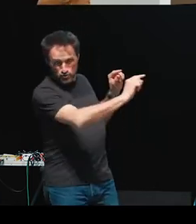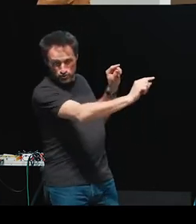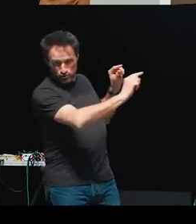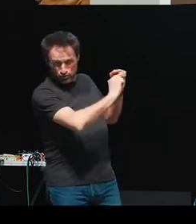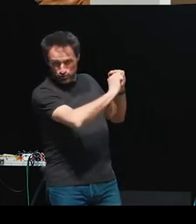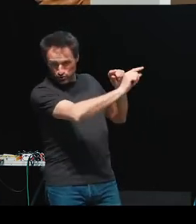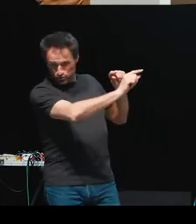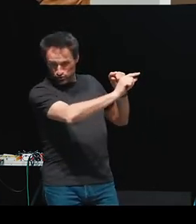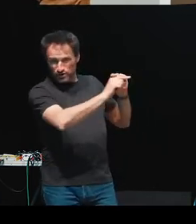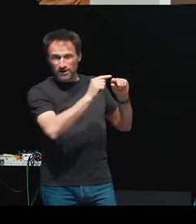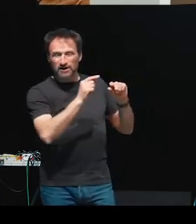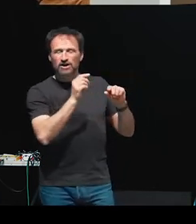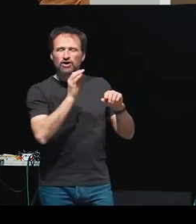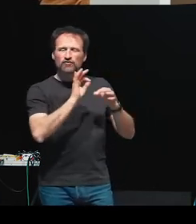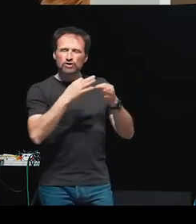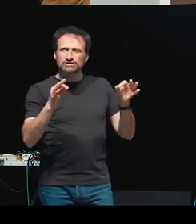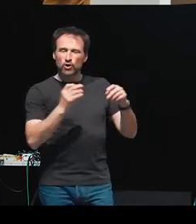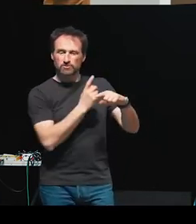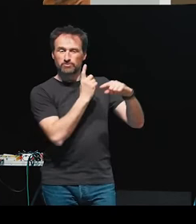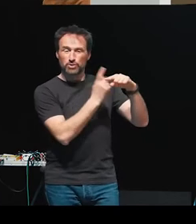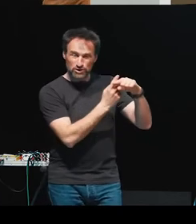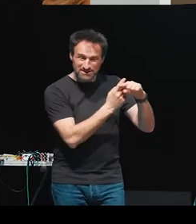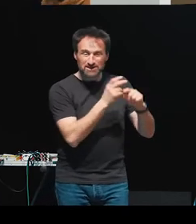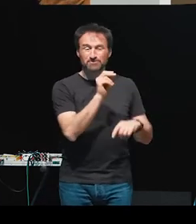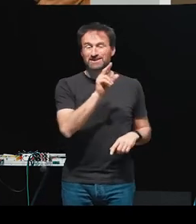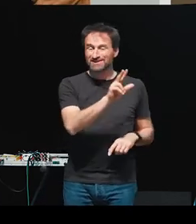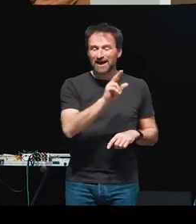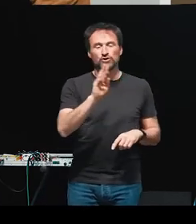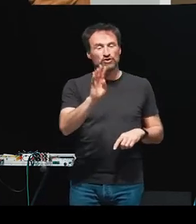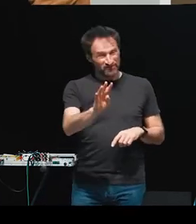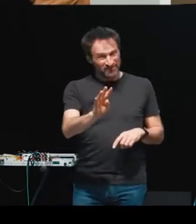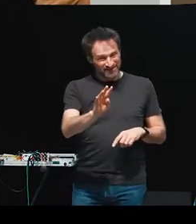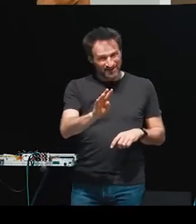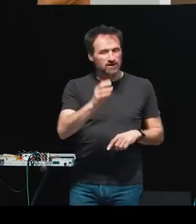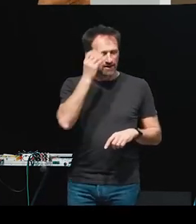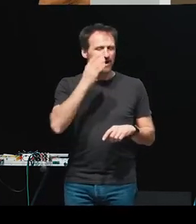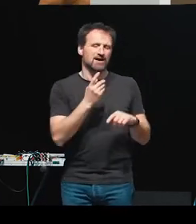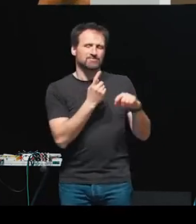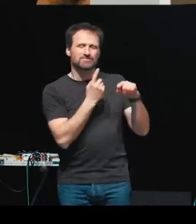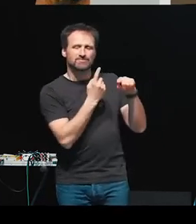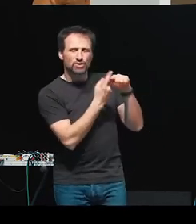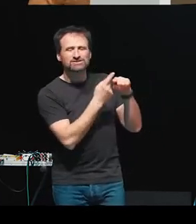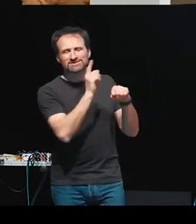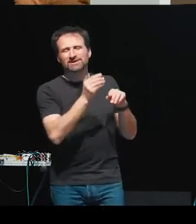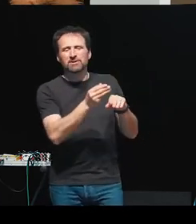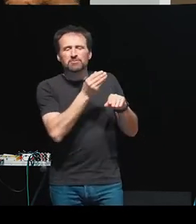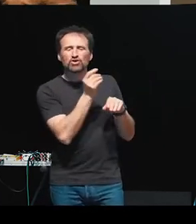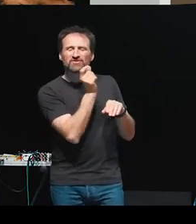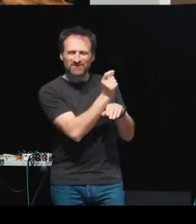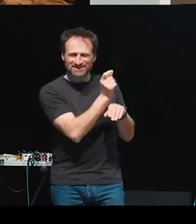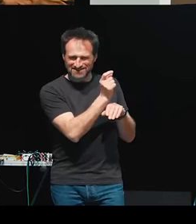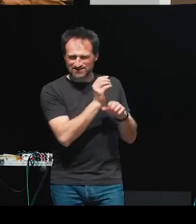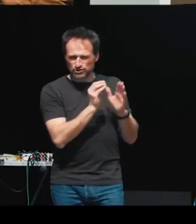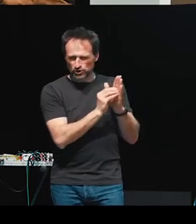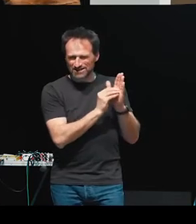being calling the function plus with 3 and 4. By the way, Clojure uses prefix notation for everything. Or we can think of it